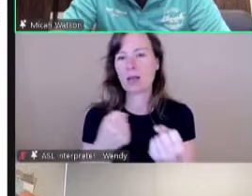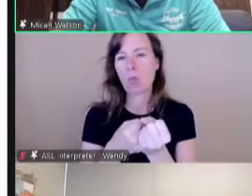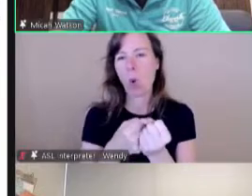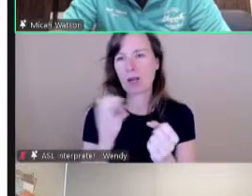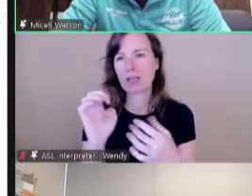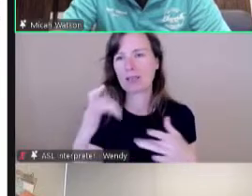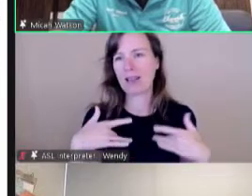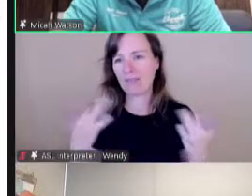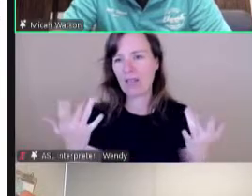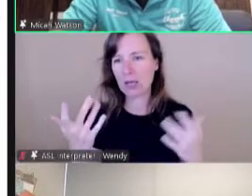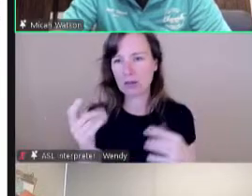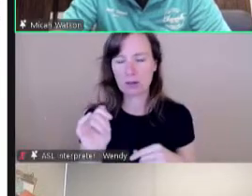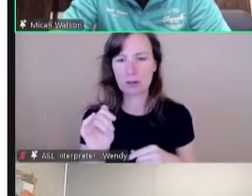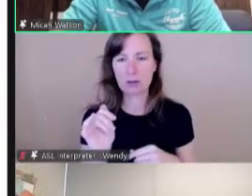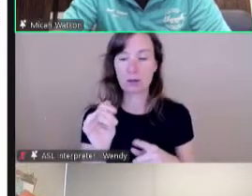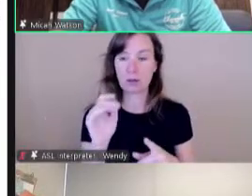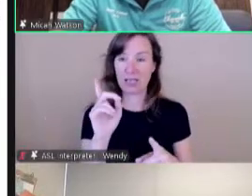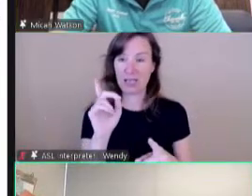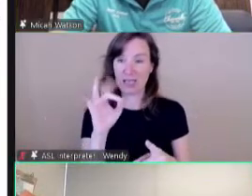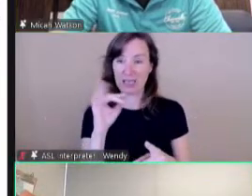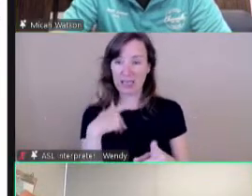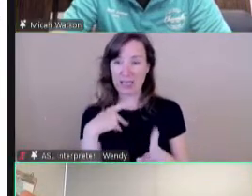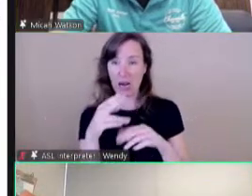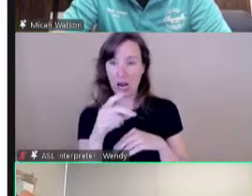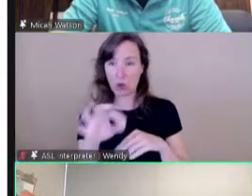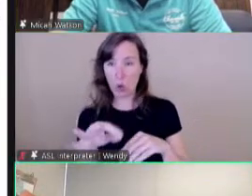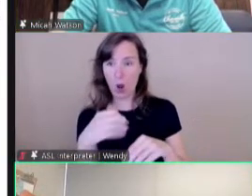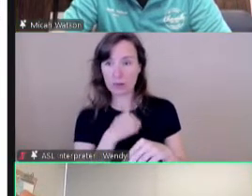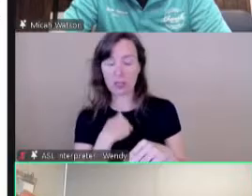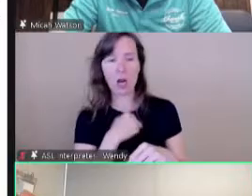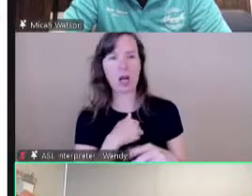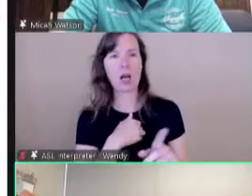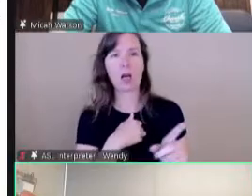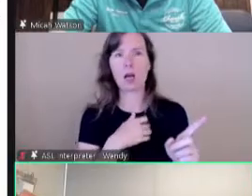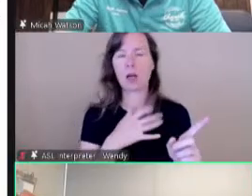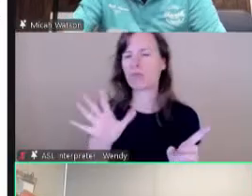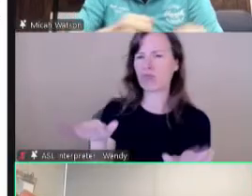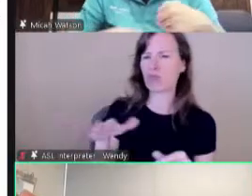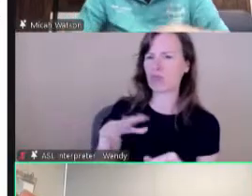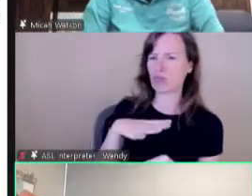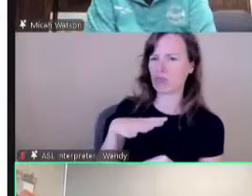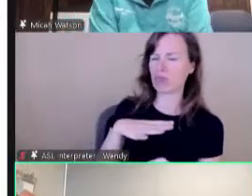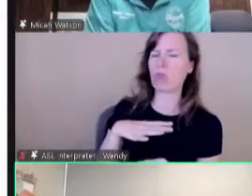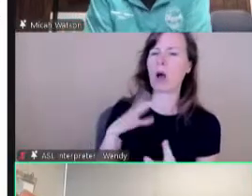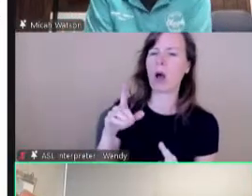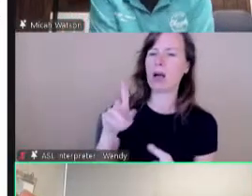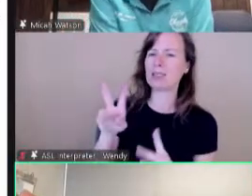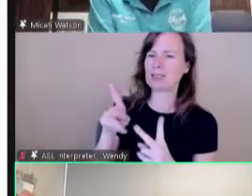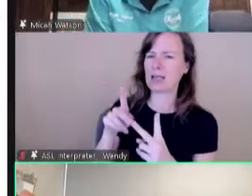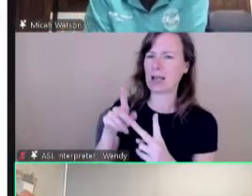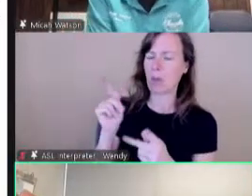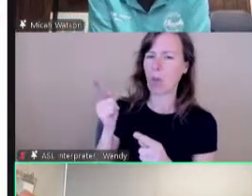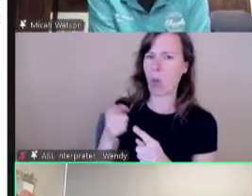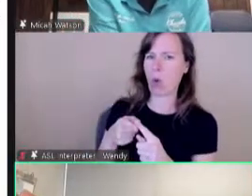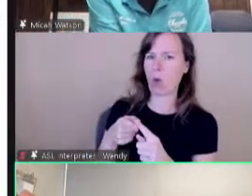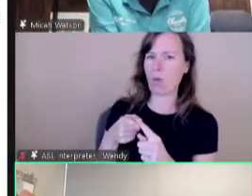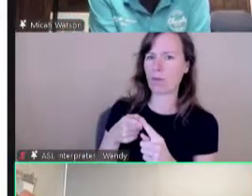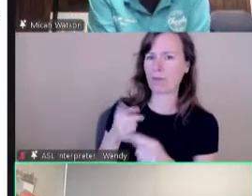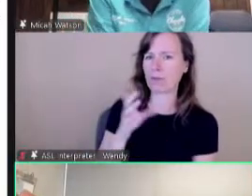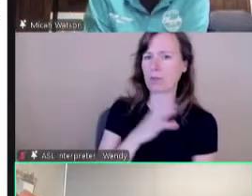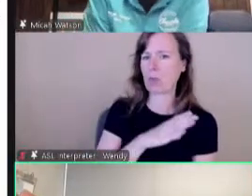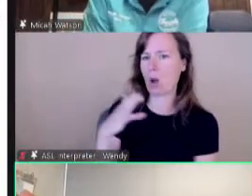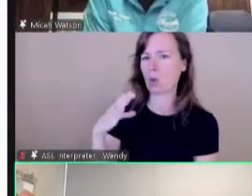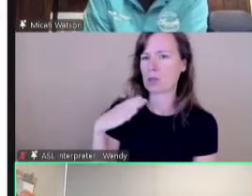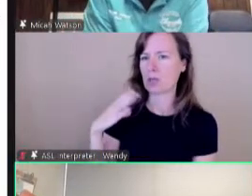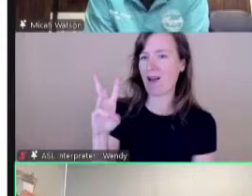Sorry, Mr. Galloway, did I cut you off? No, you're fine. You're fine. And I'll say for your second point, Council